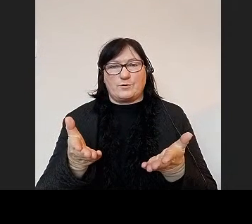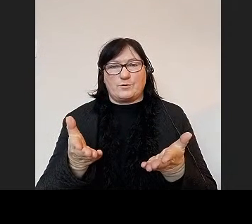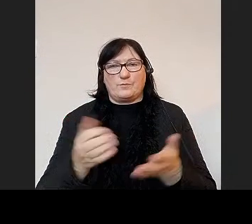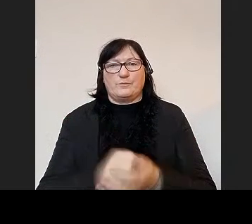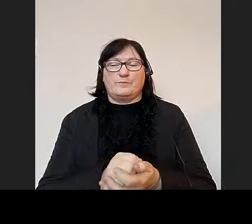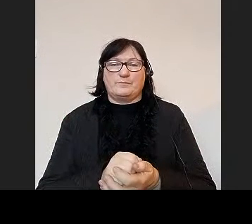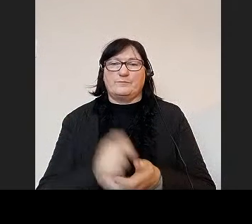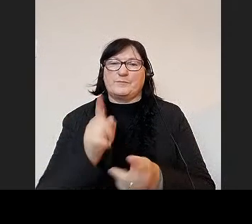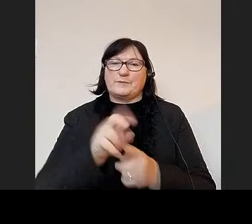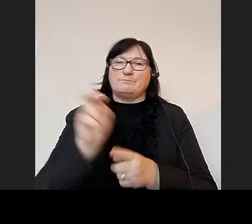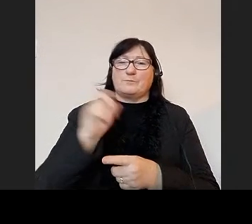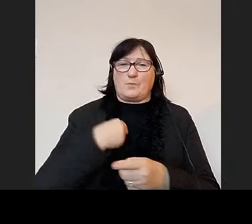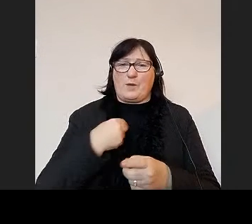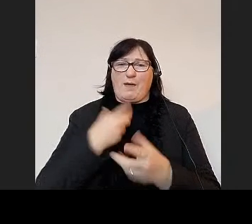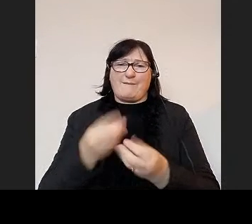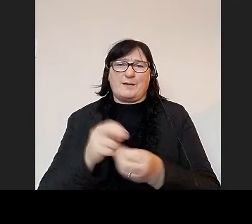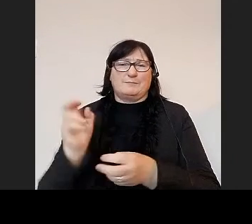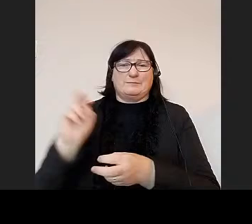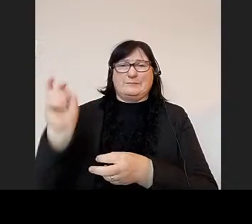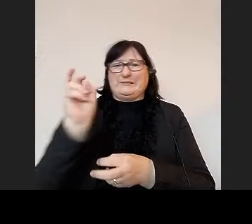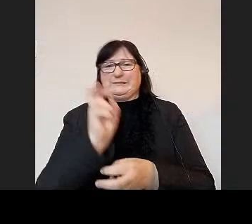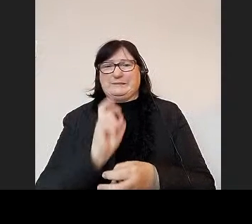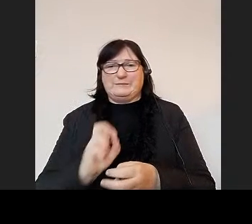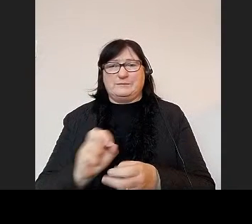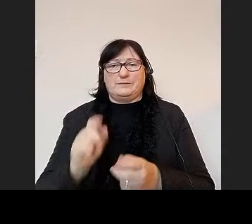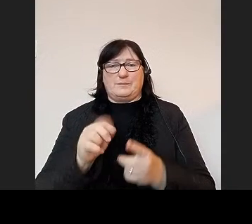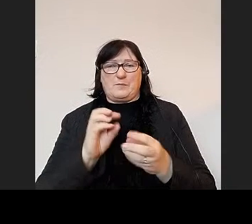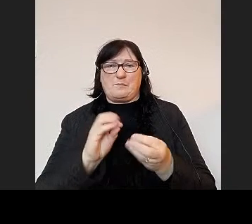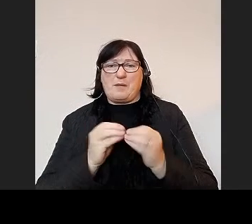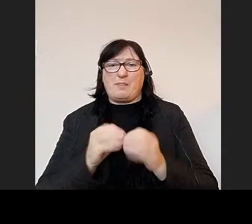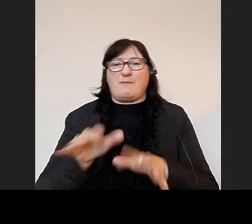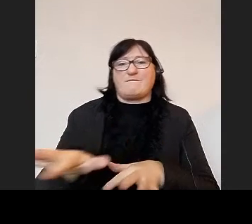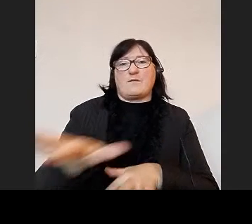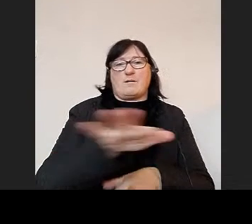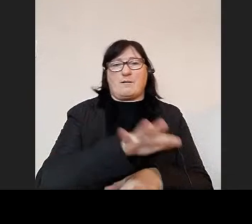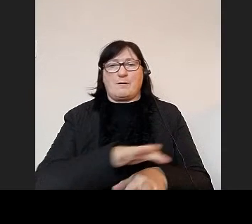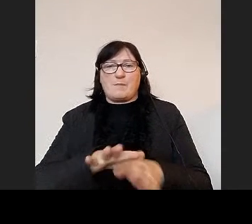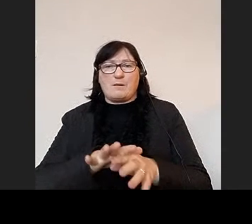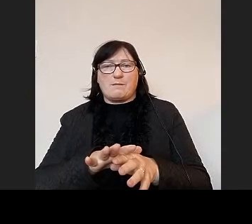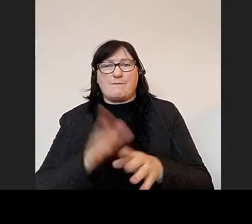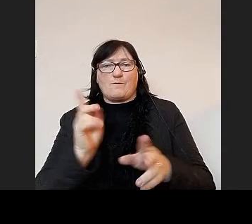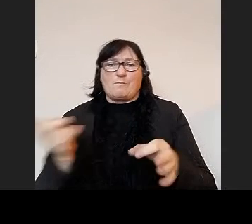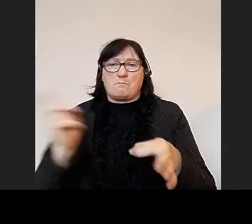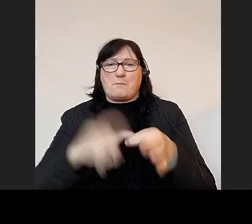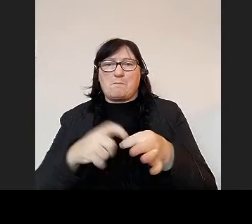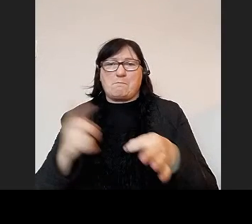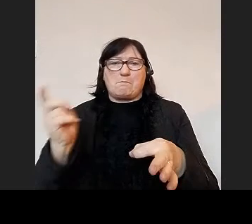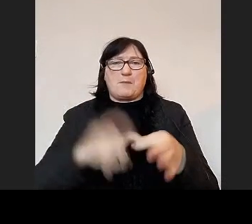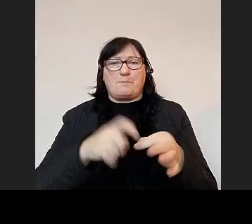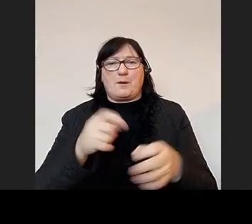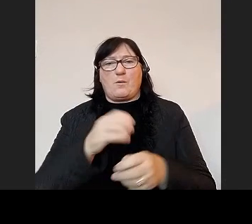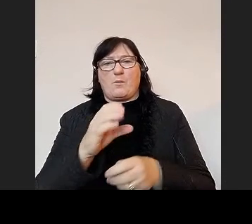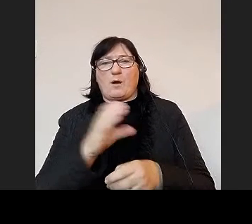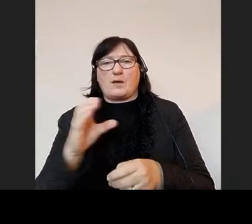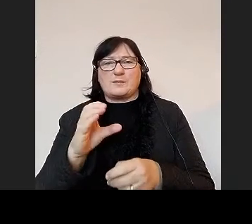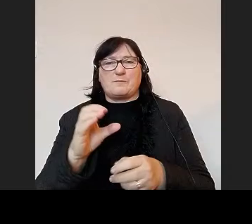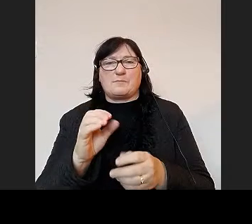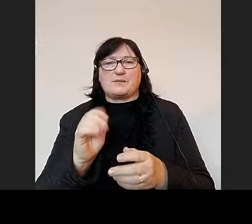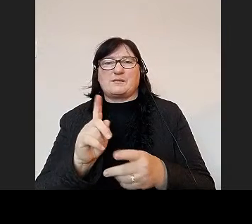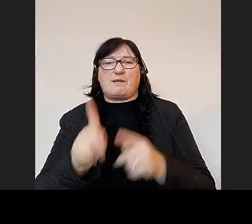in creating an enabling environment in onboarding our customs taxpayers and